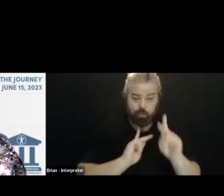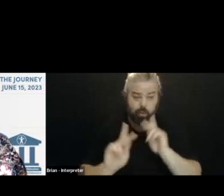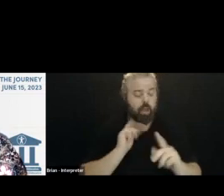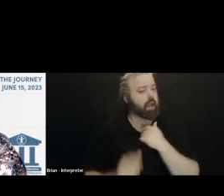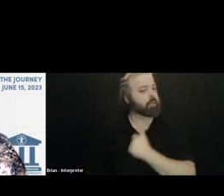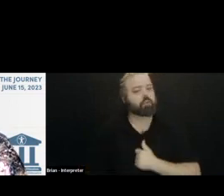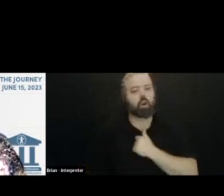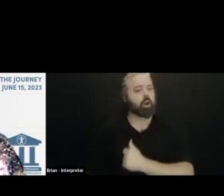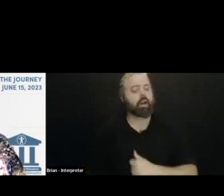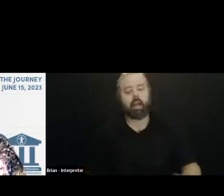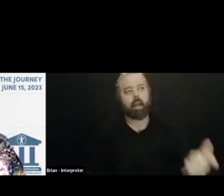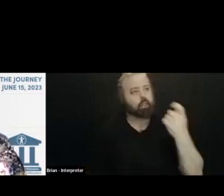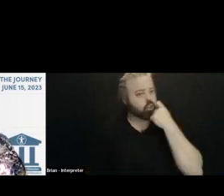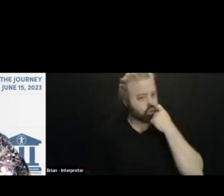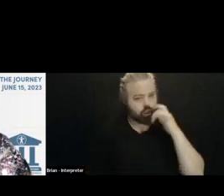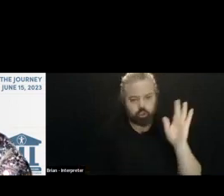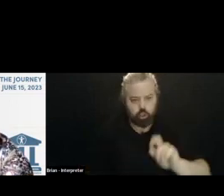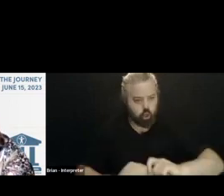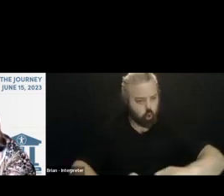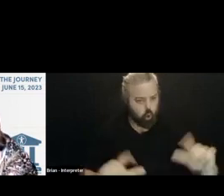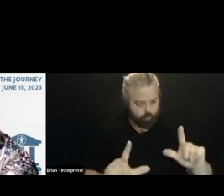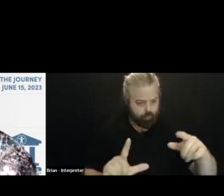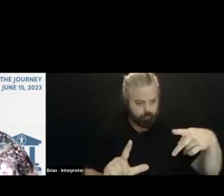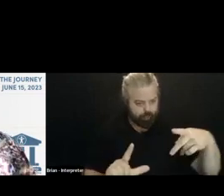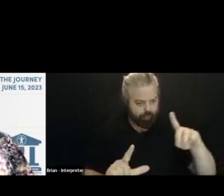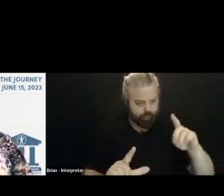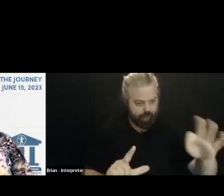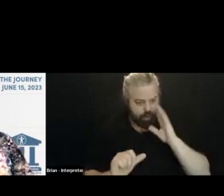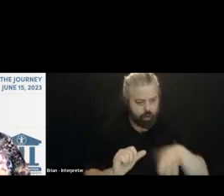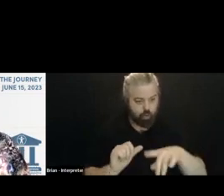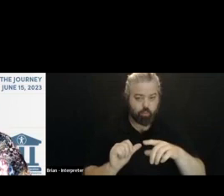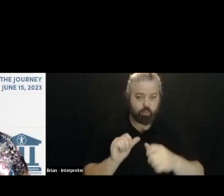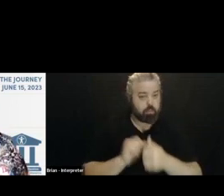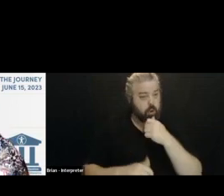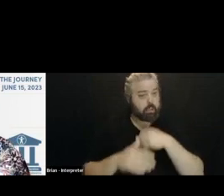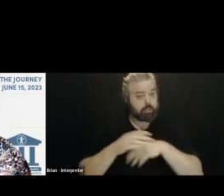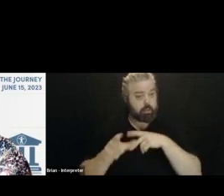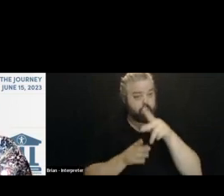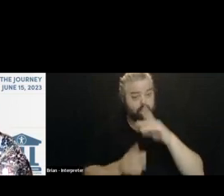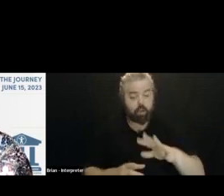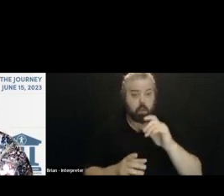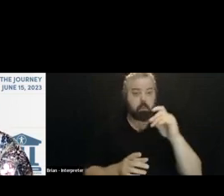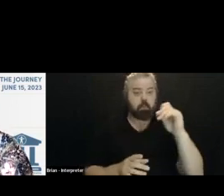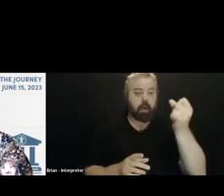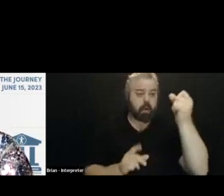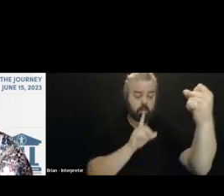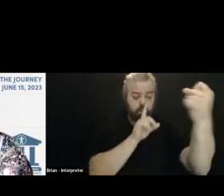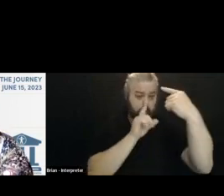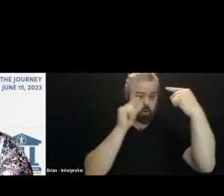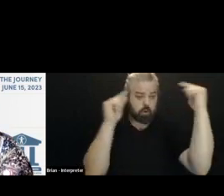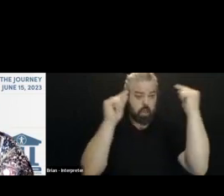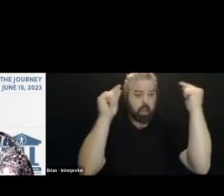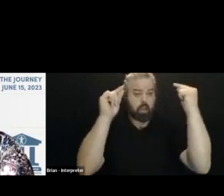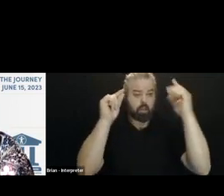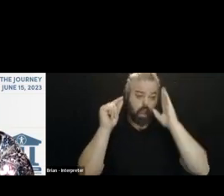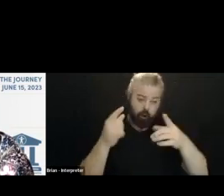opened a PDF, and I know that this immediately triggers headaches in most accessibility professionals because I know it does me.